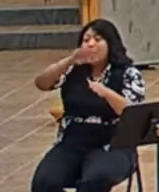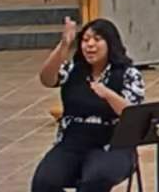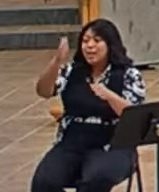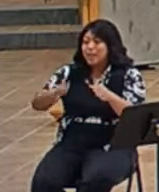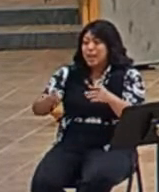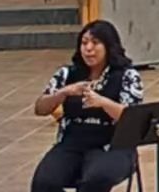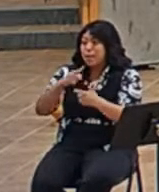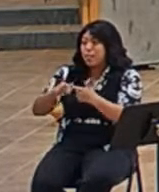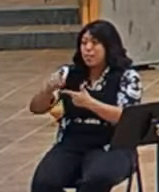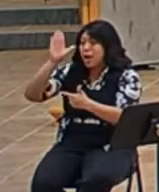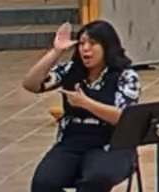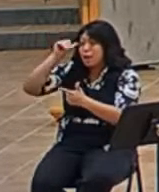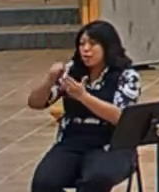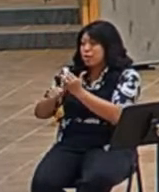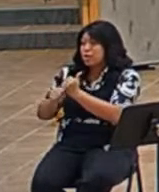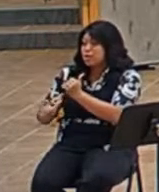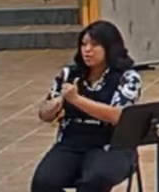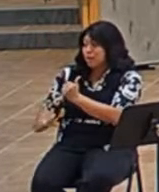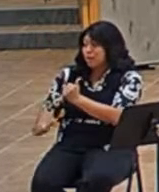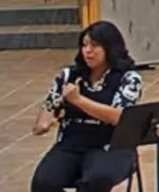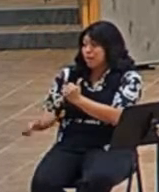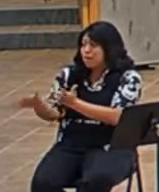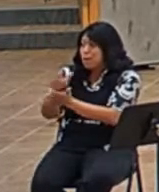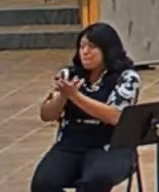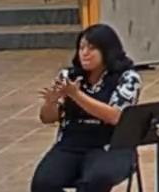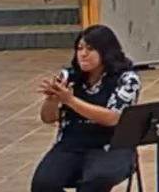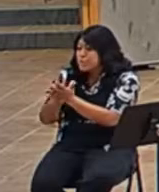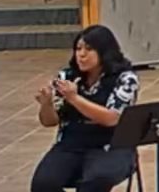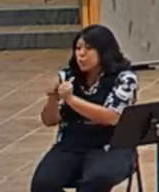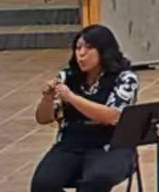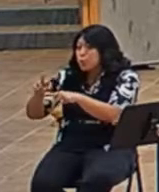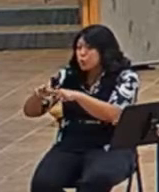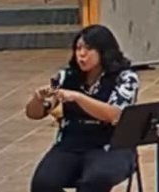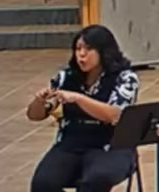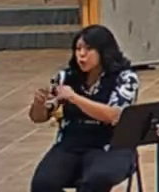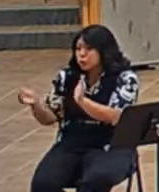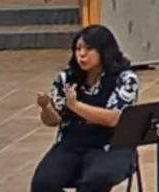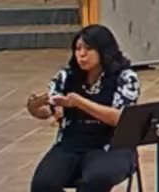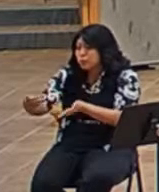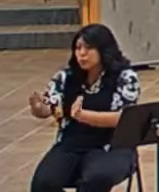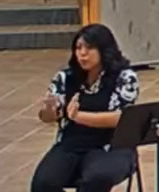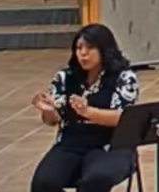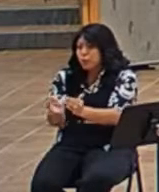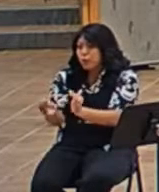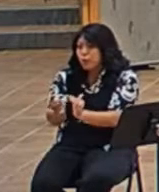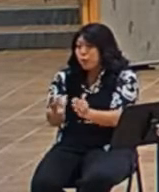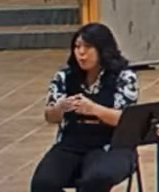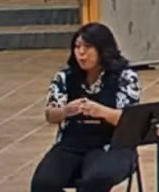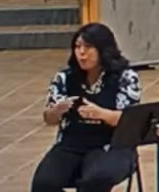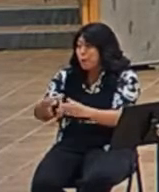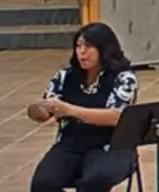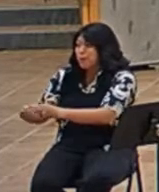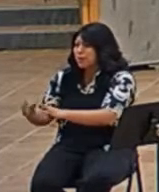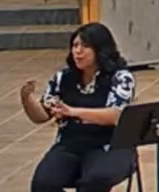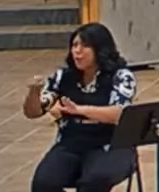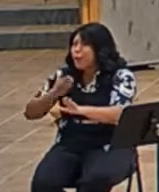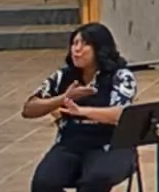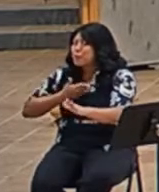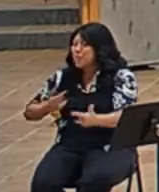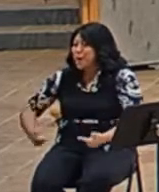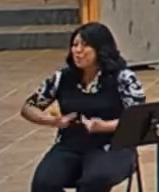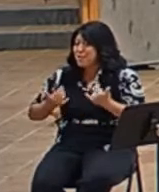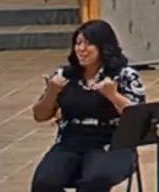Camel and donkey dung mixed with salt, formed into patties. Aren't you glad you